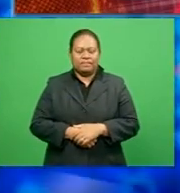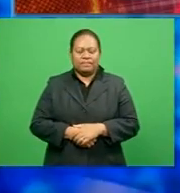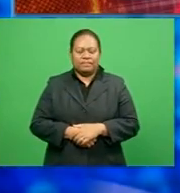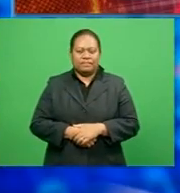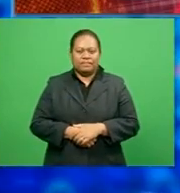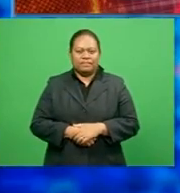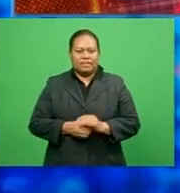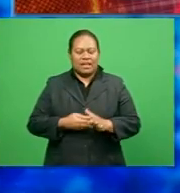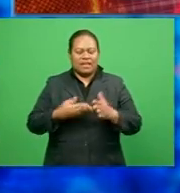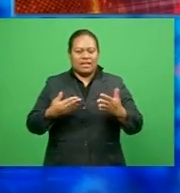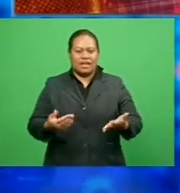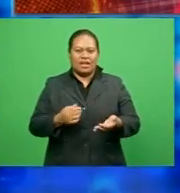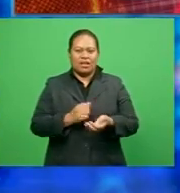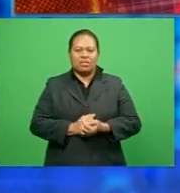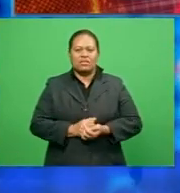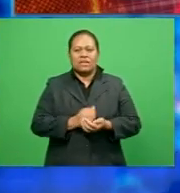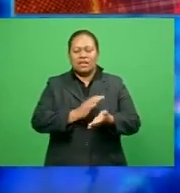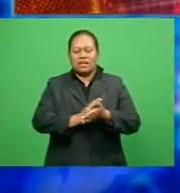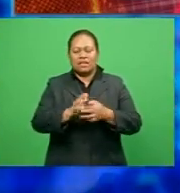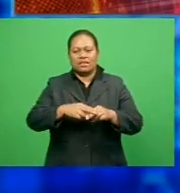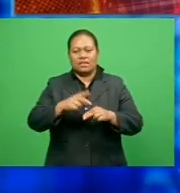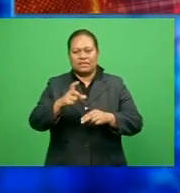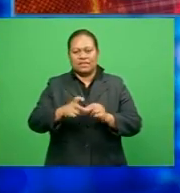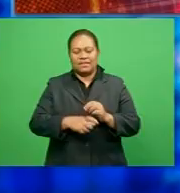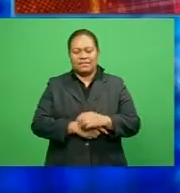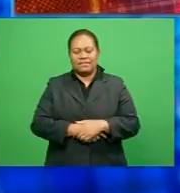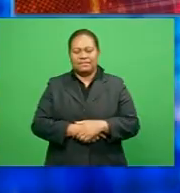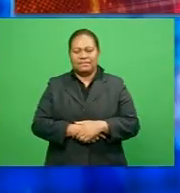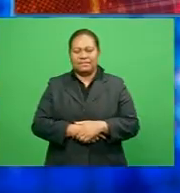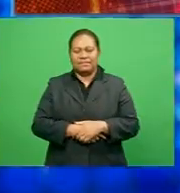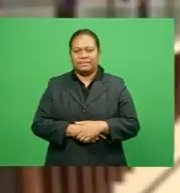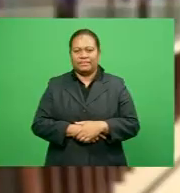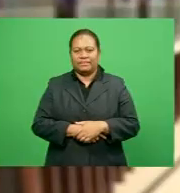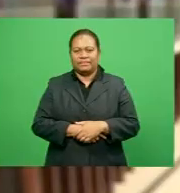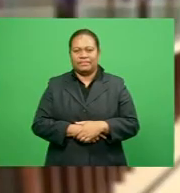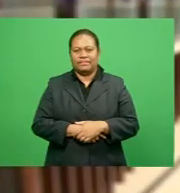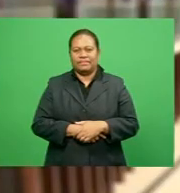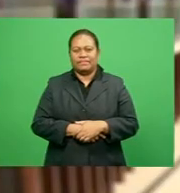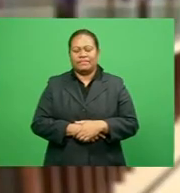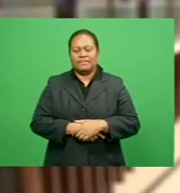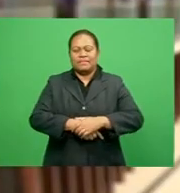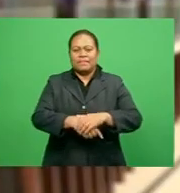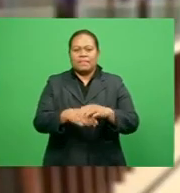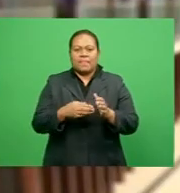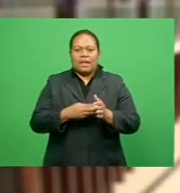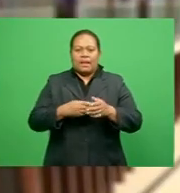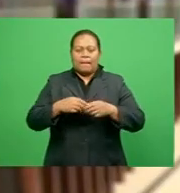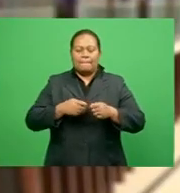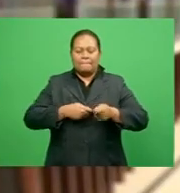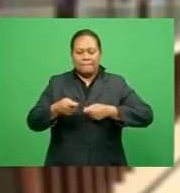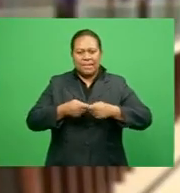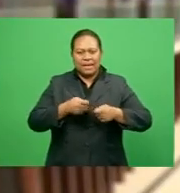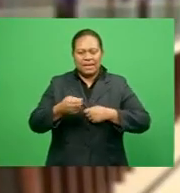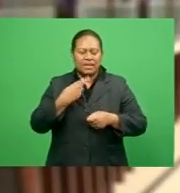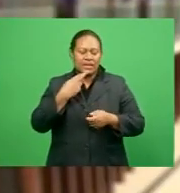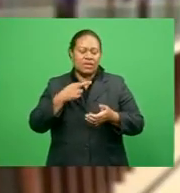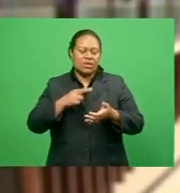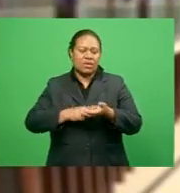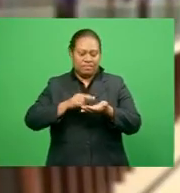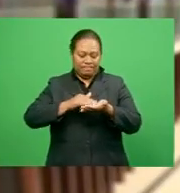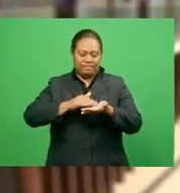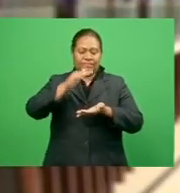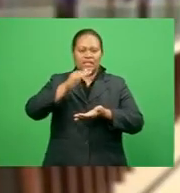We now join Sanifa from HFC Bank with the latest from the money market. Market capitalization recorded an increase